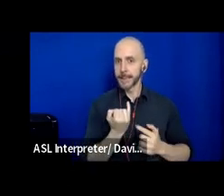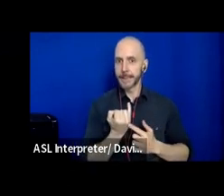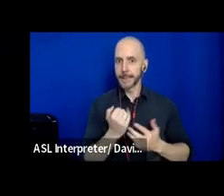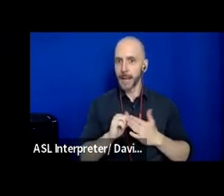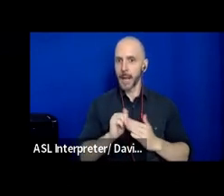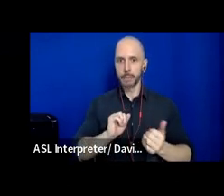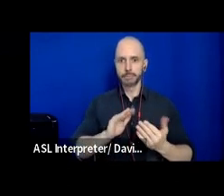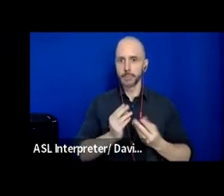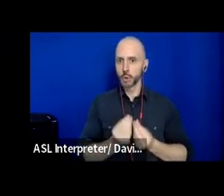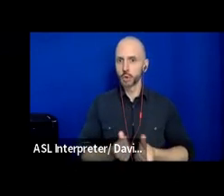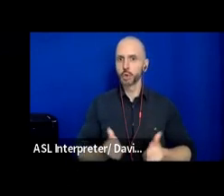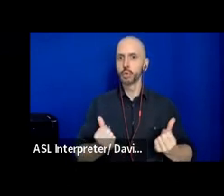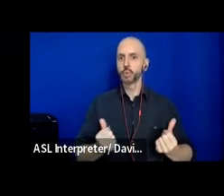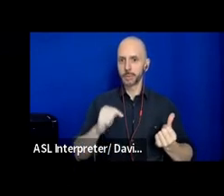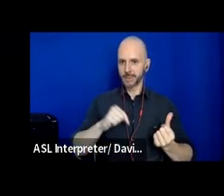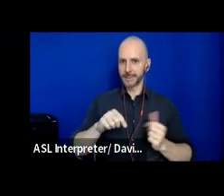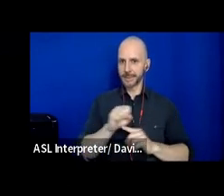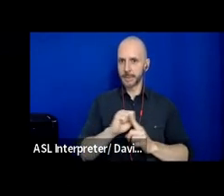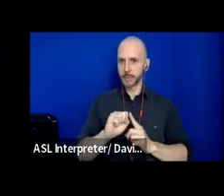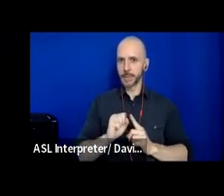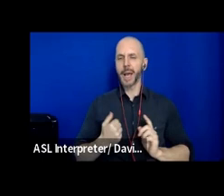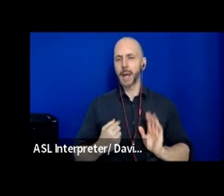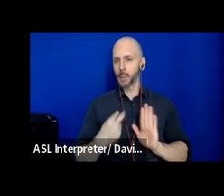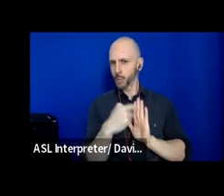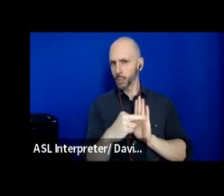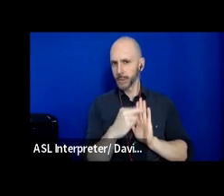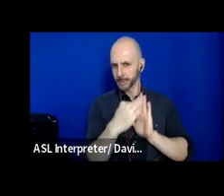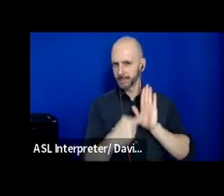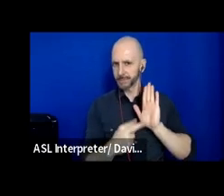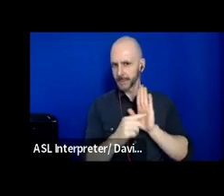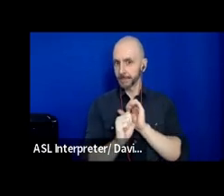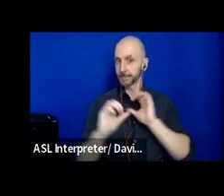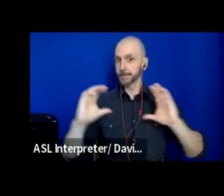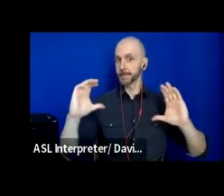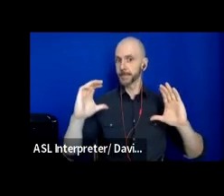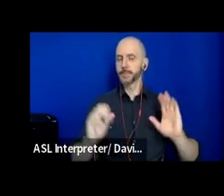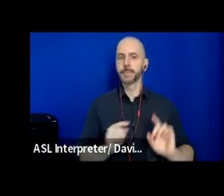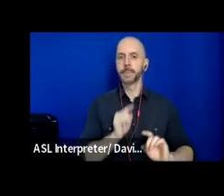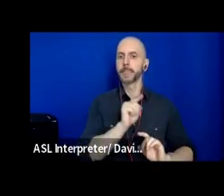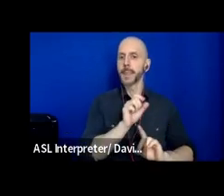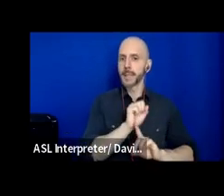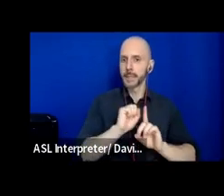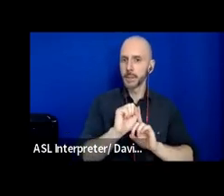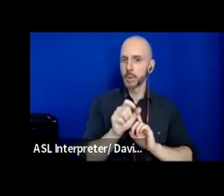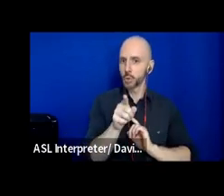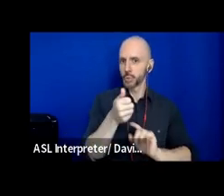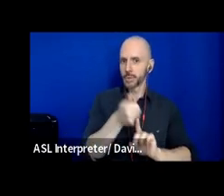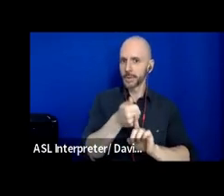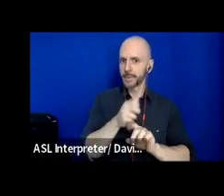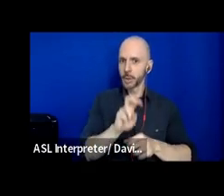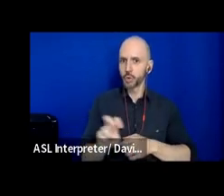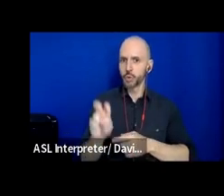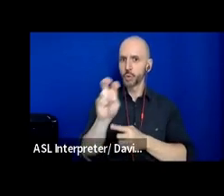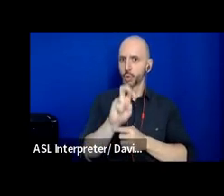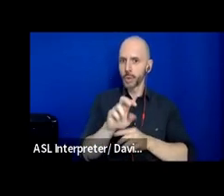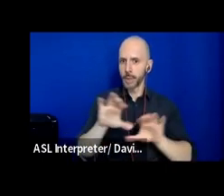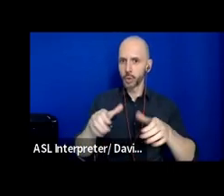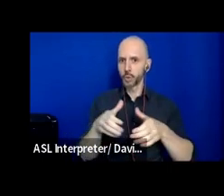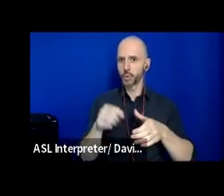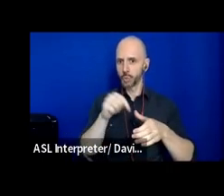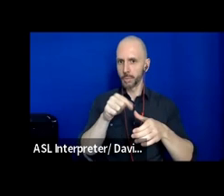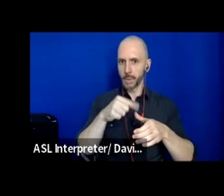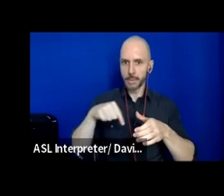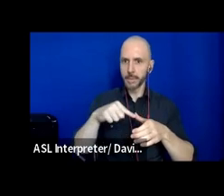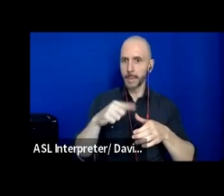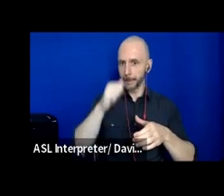so the scenario, I'll just read it through, basically reads, you are in a touring production with a group of male cast members